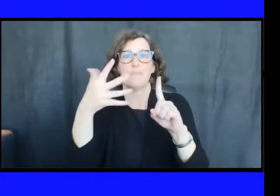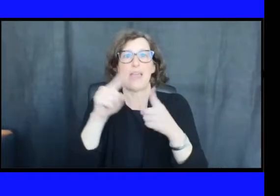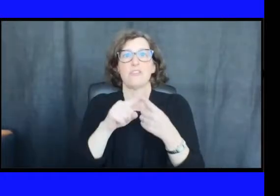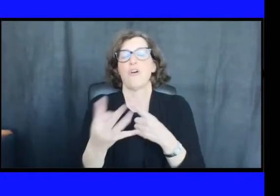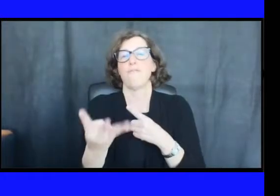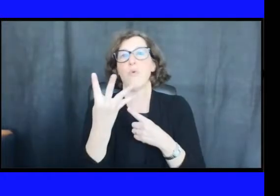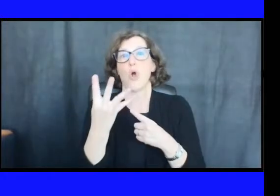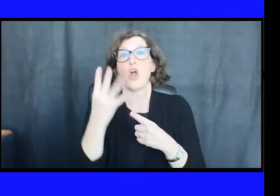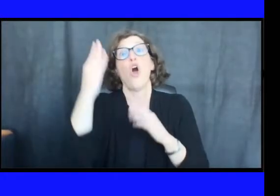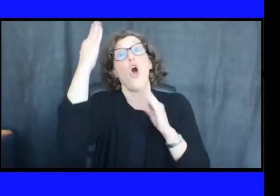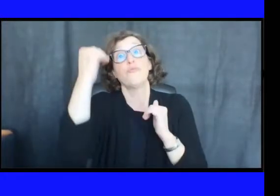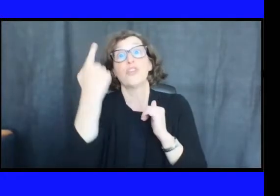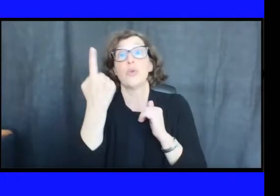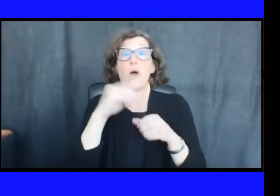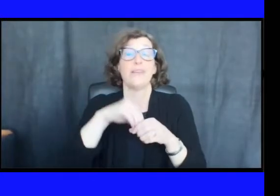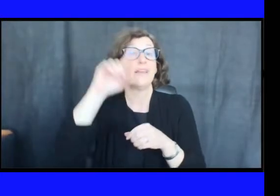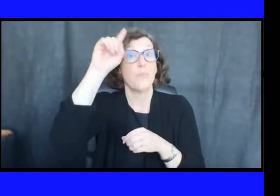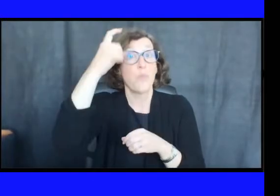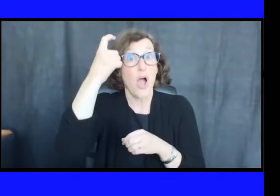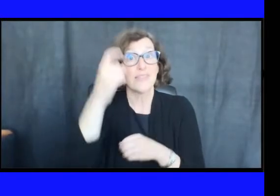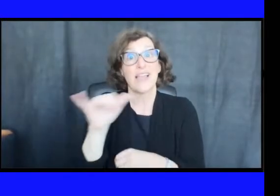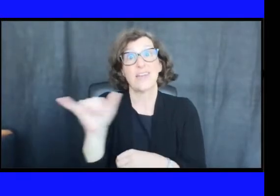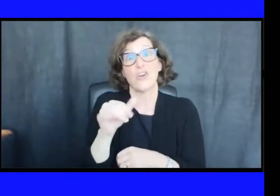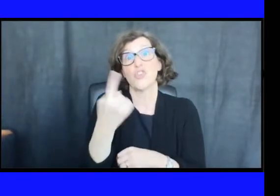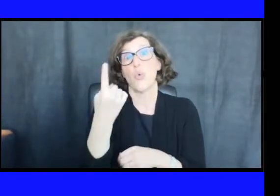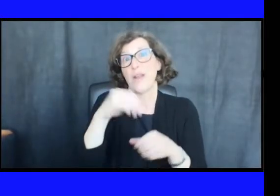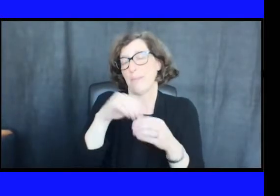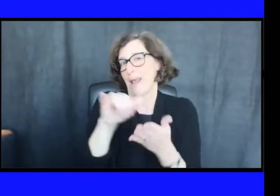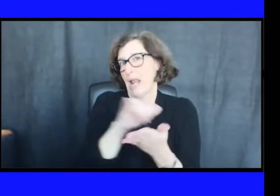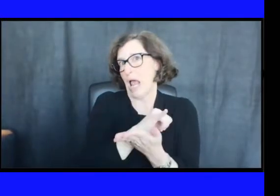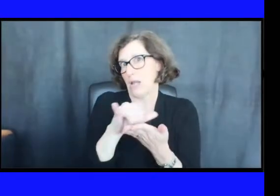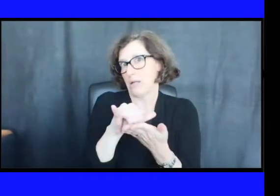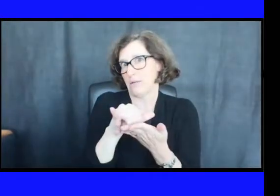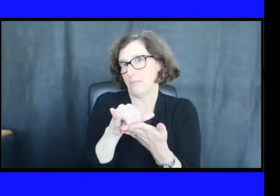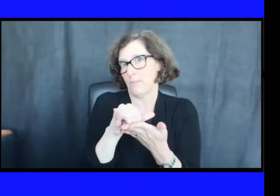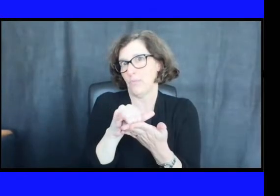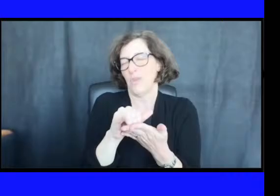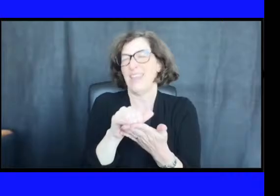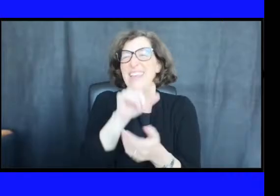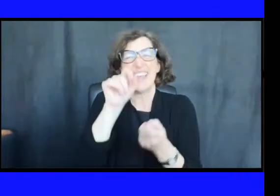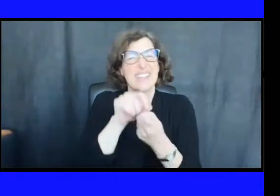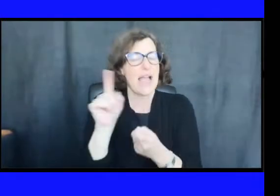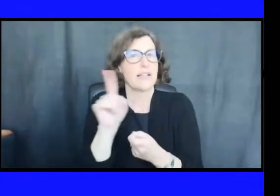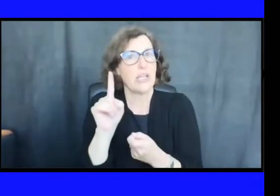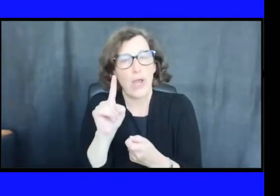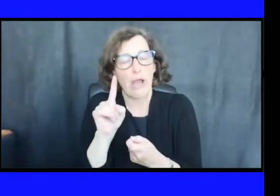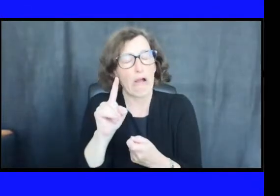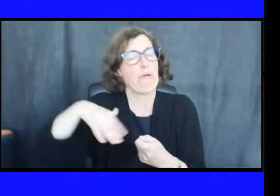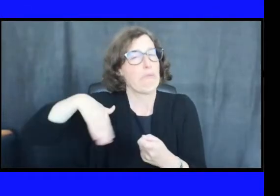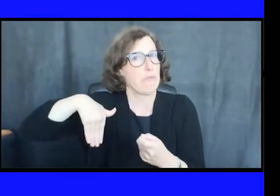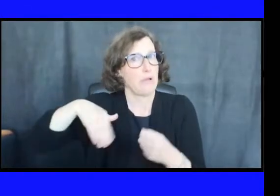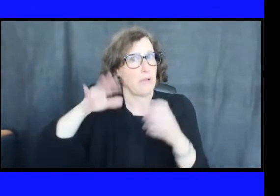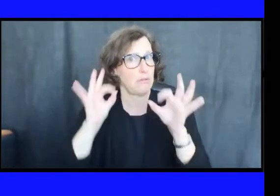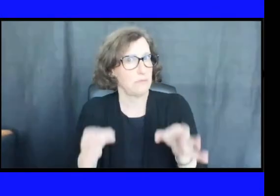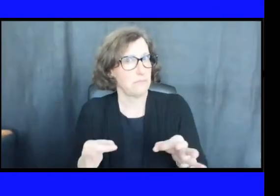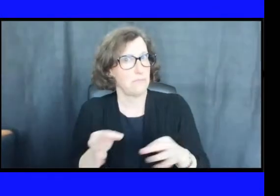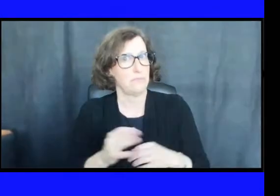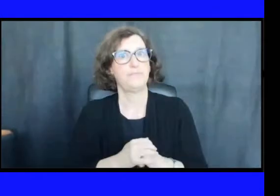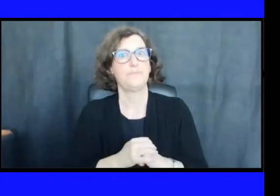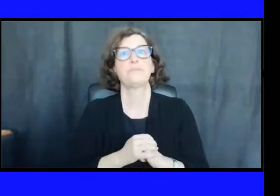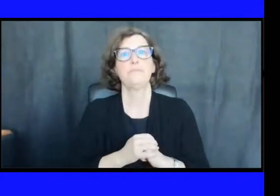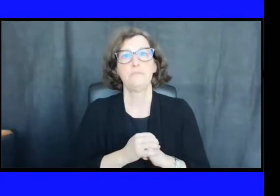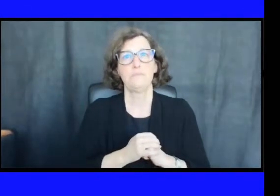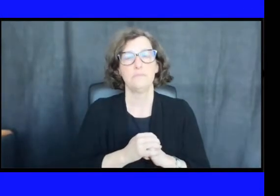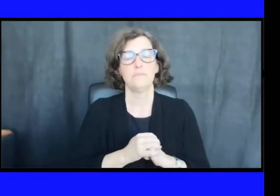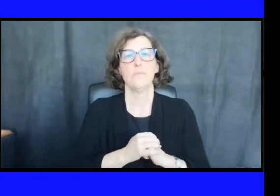adults with Medicaid, what does that translate into numbers, if you have the actual numbers? I don't have the